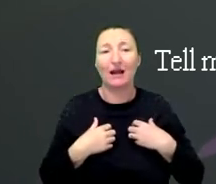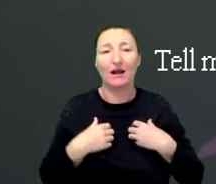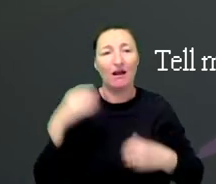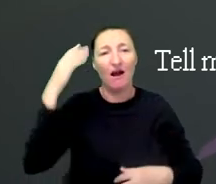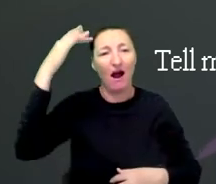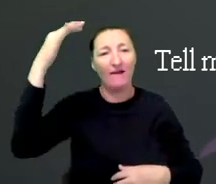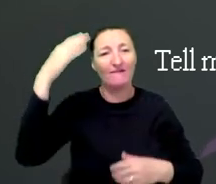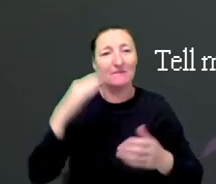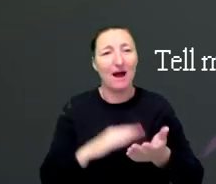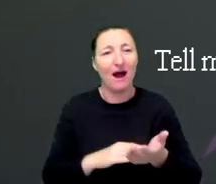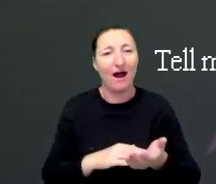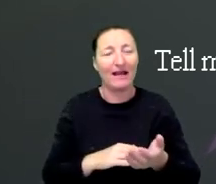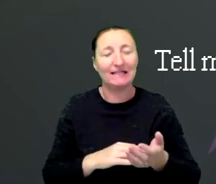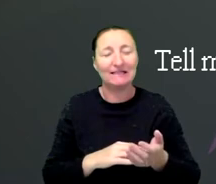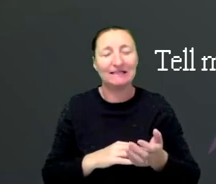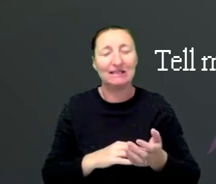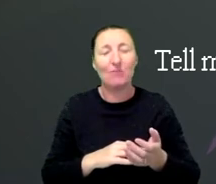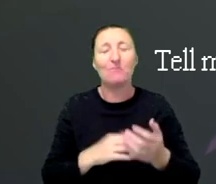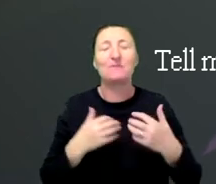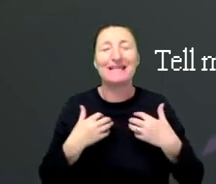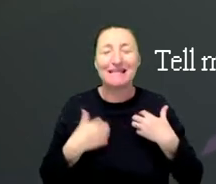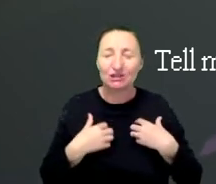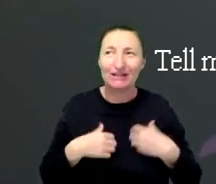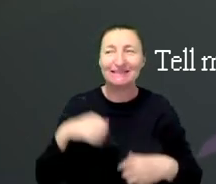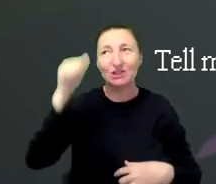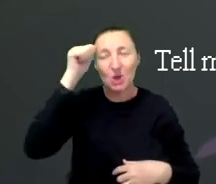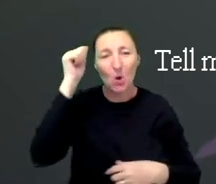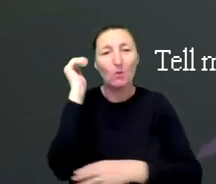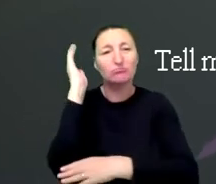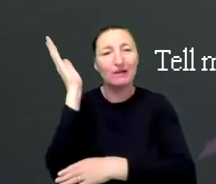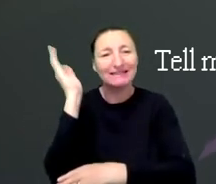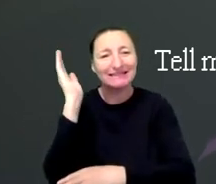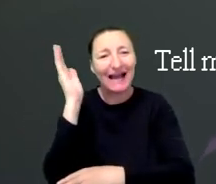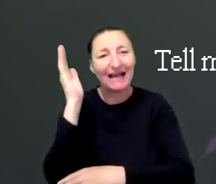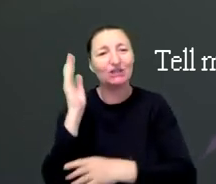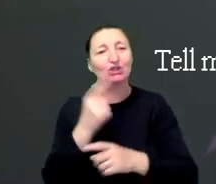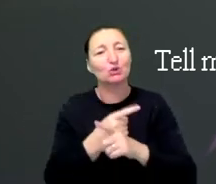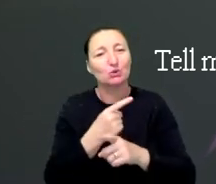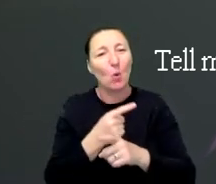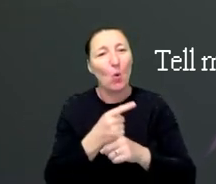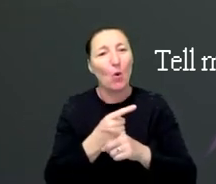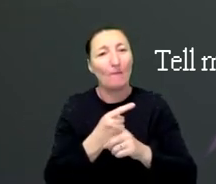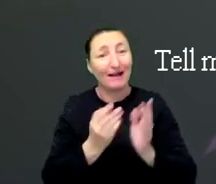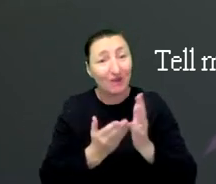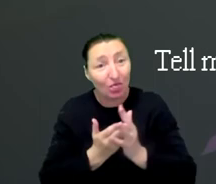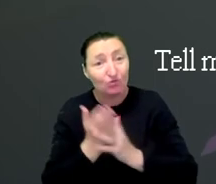we would present it or talk about it using the tool itself that we're building,